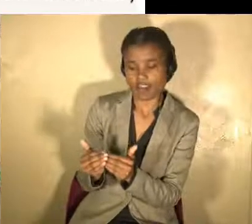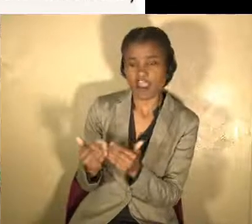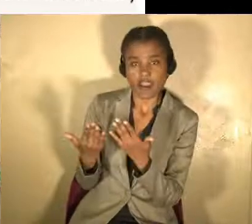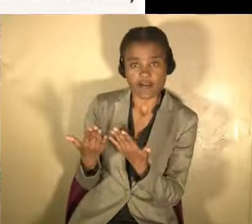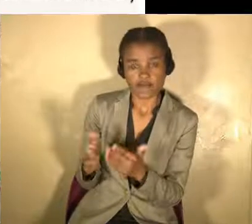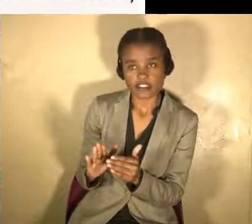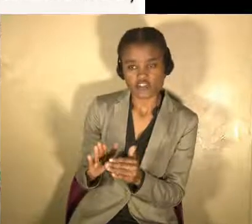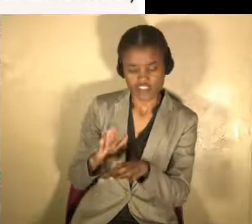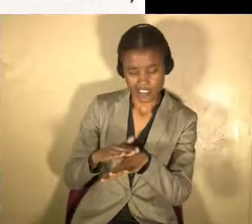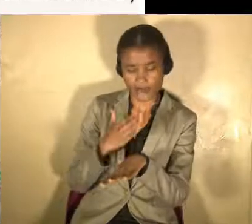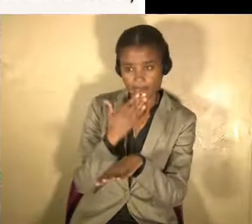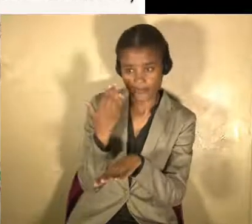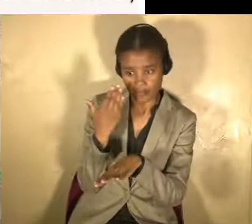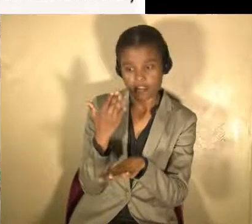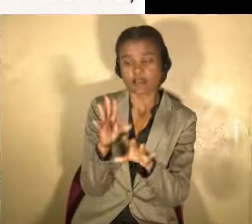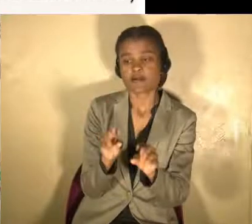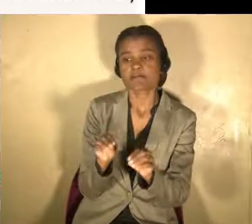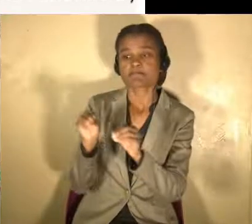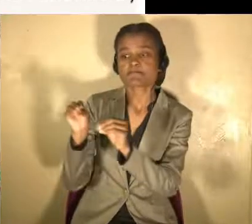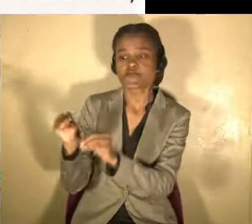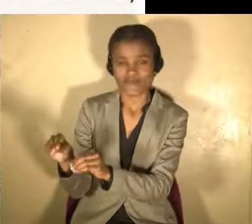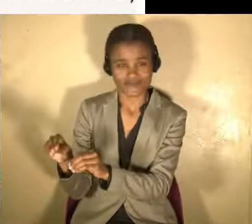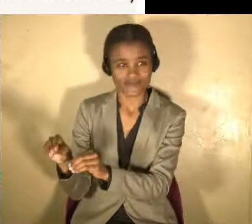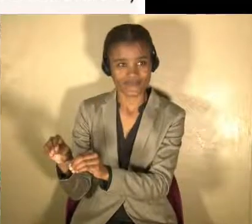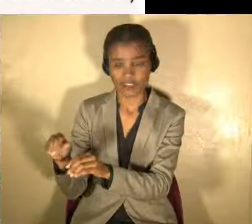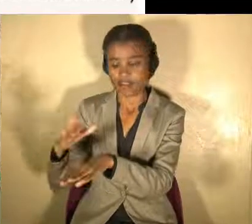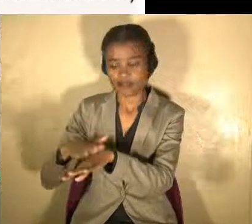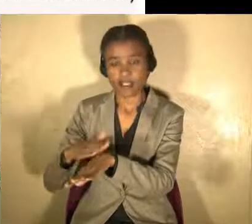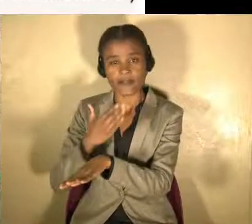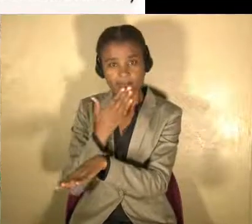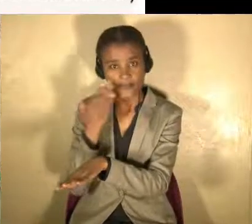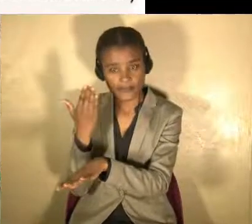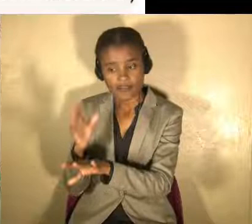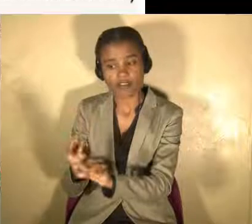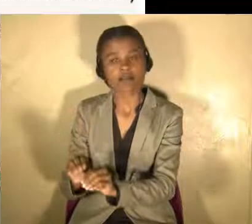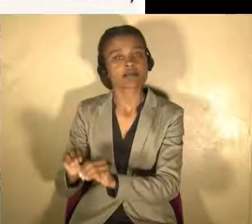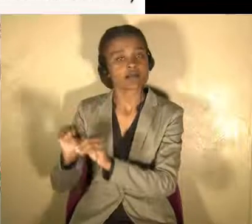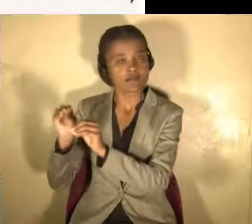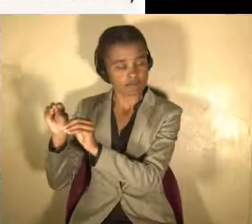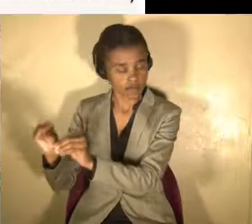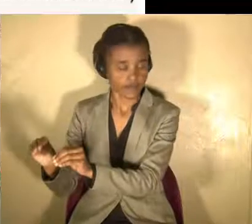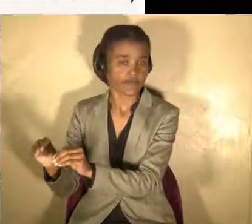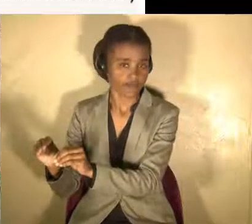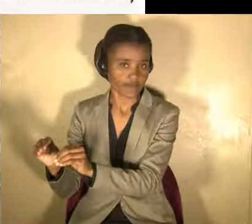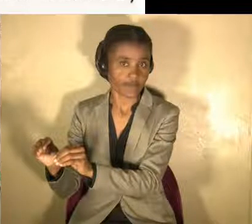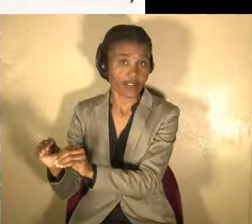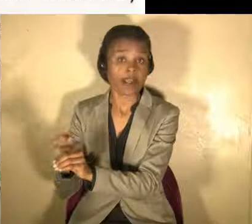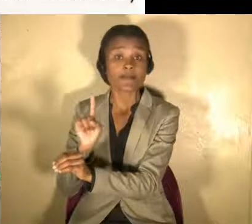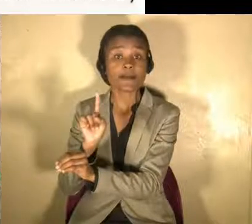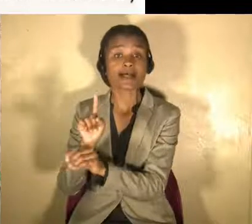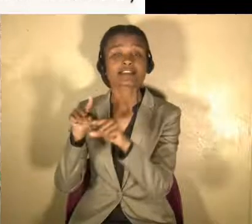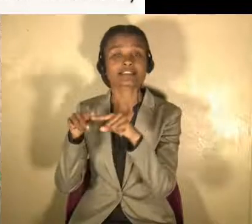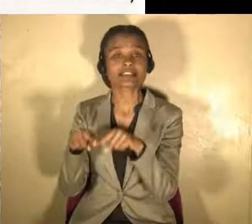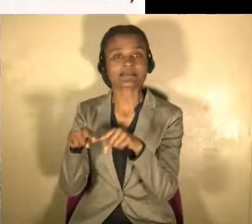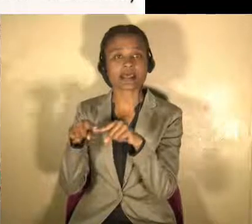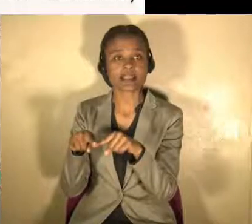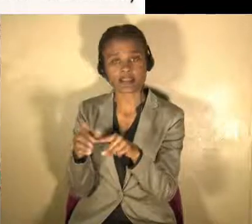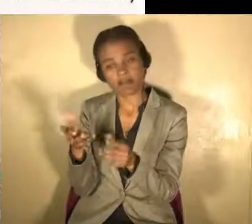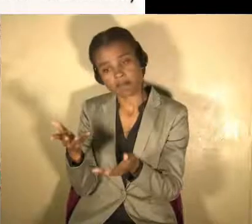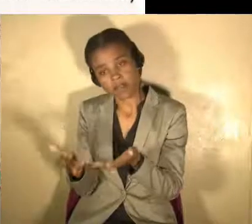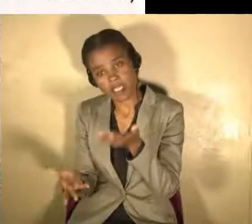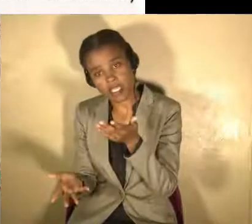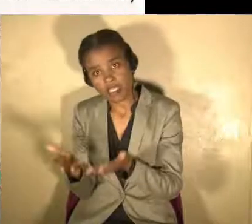establish long-term relationships. However, with a foster care placement that is within a household,